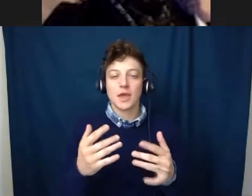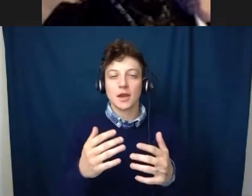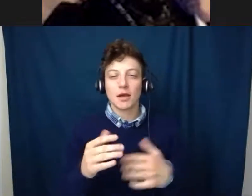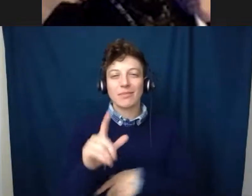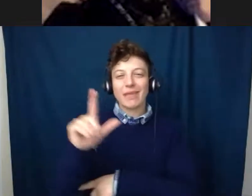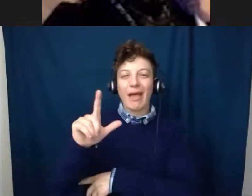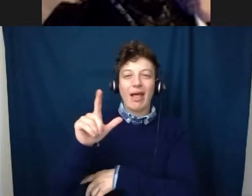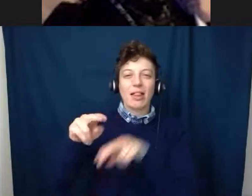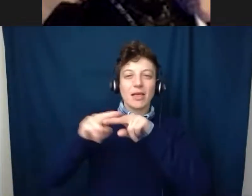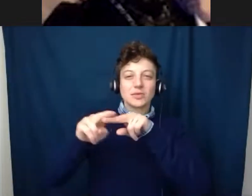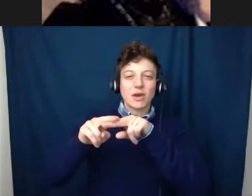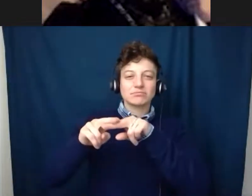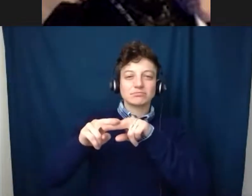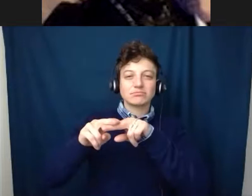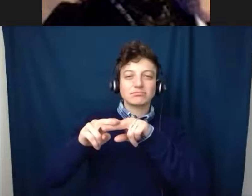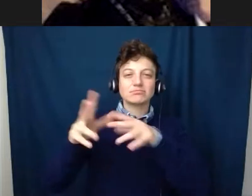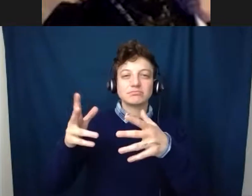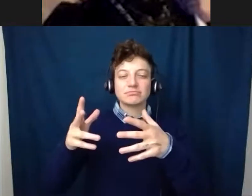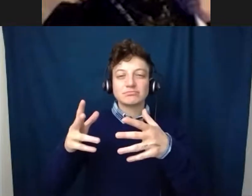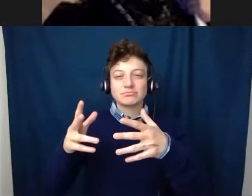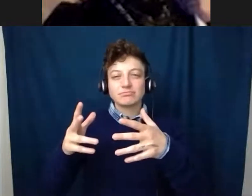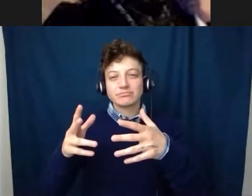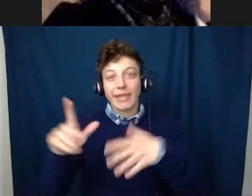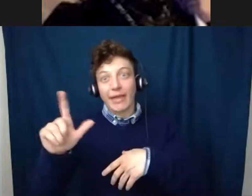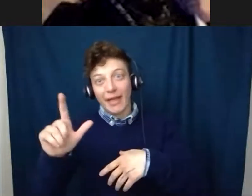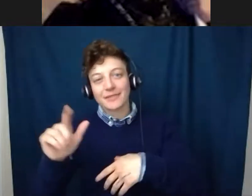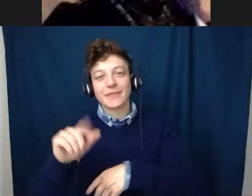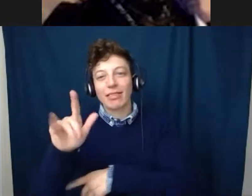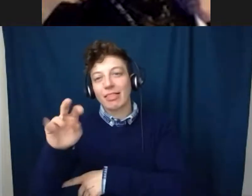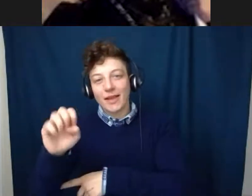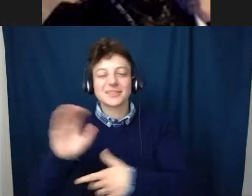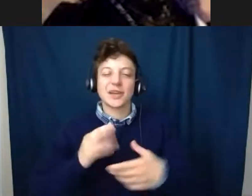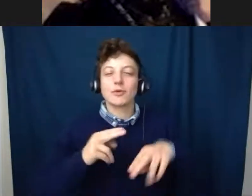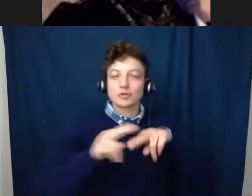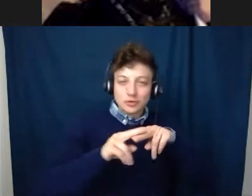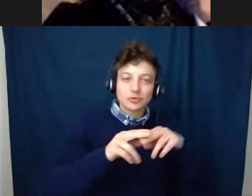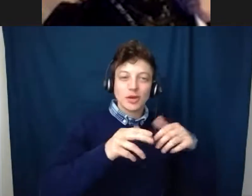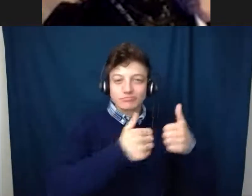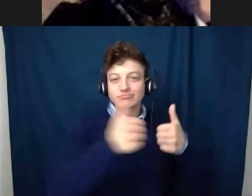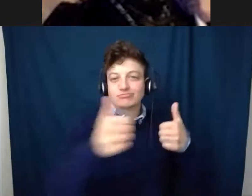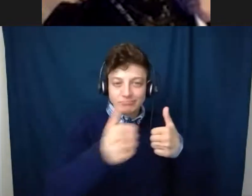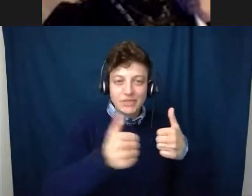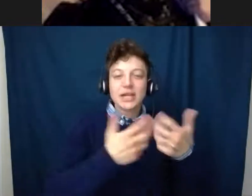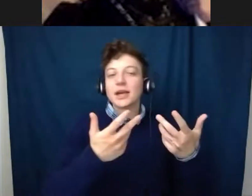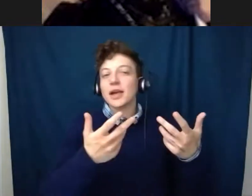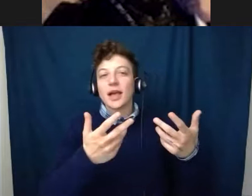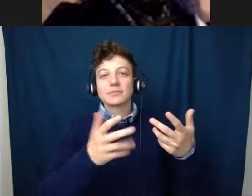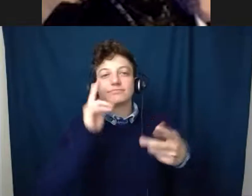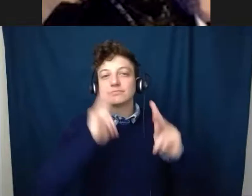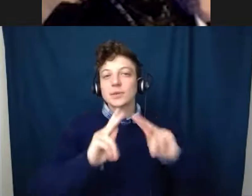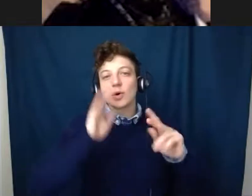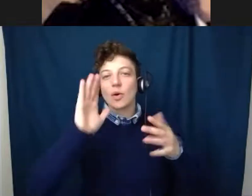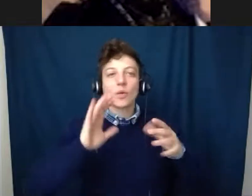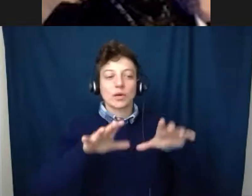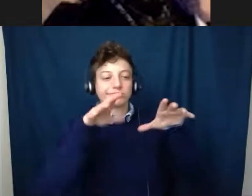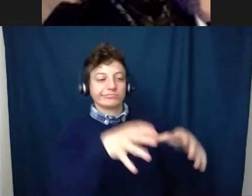line. So the L, folks who aren't from Philly, is like our train line that is a place where people gather who use drugs, generally